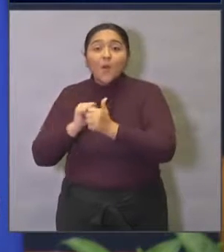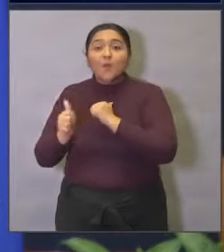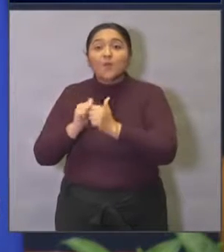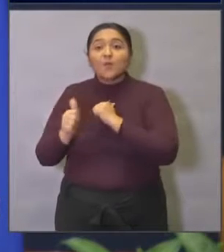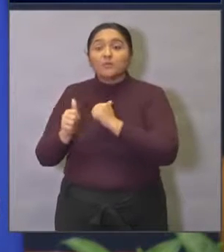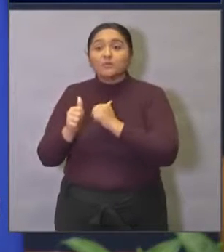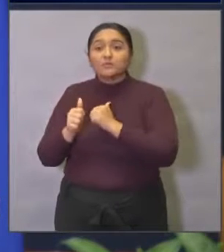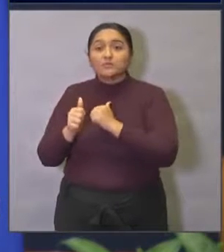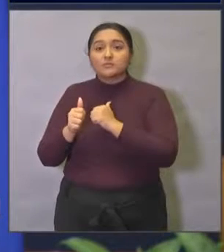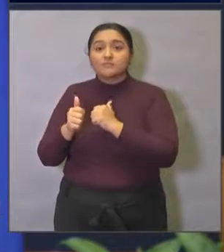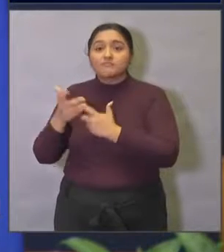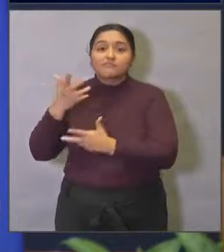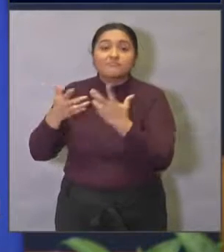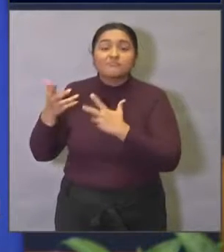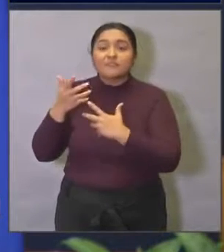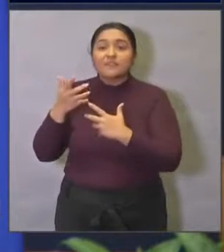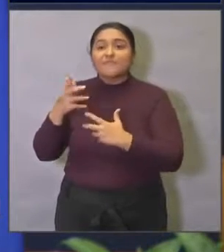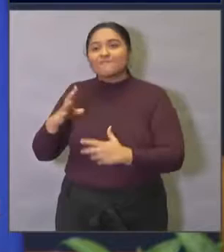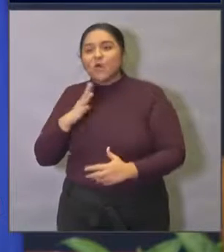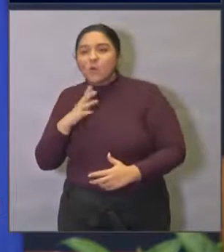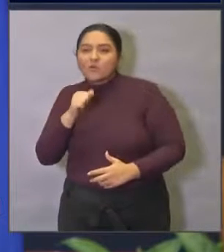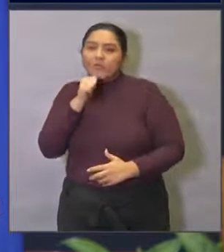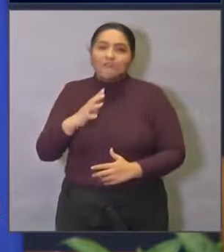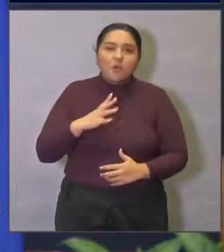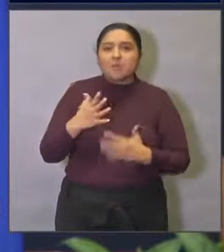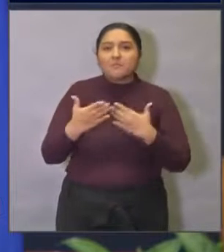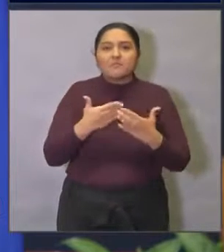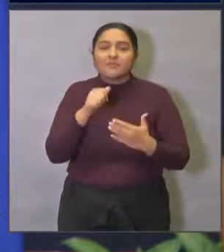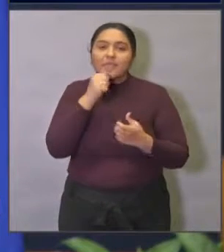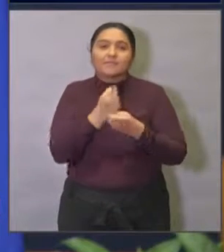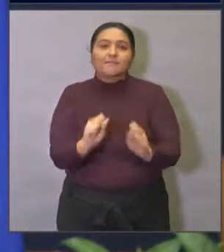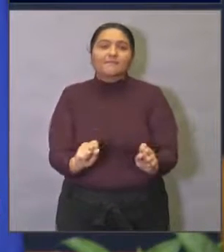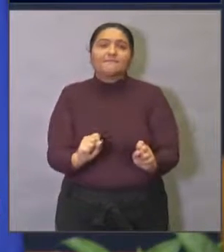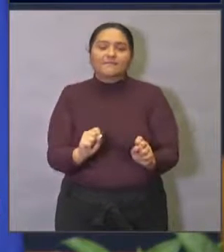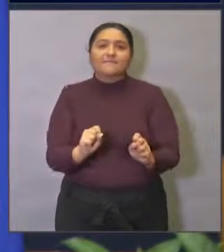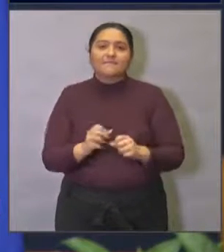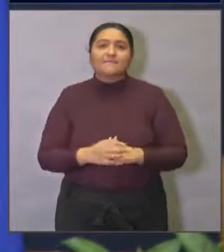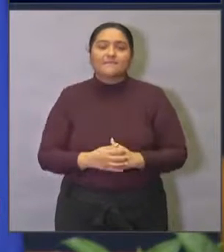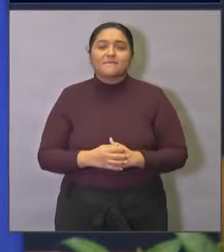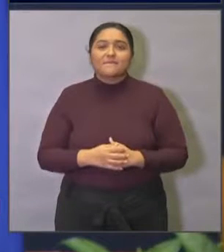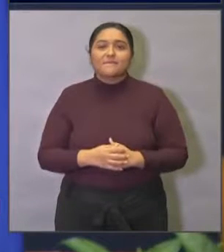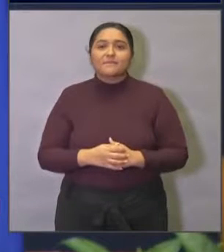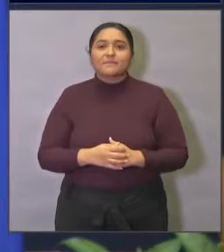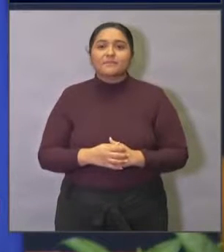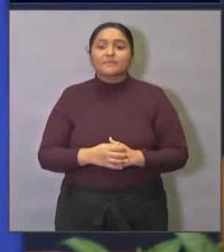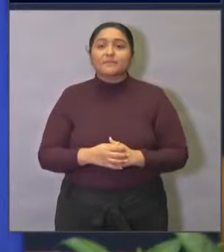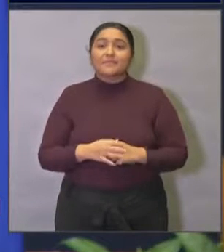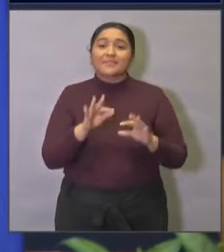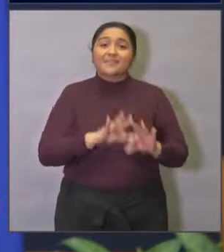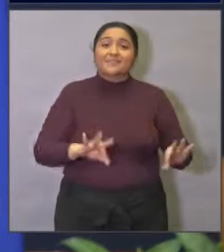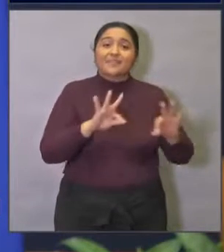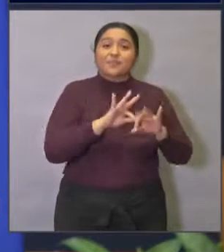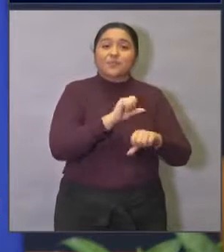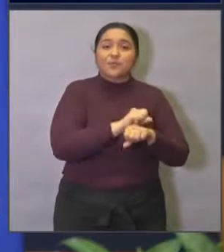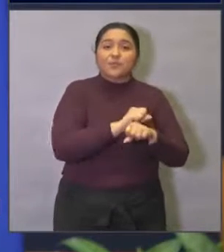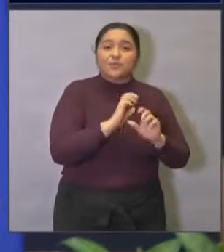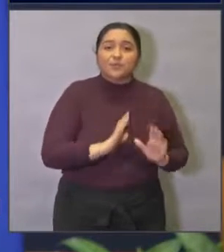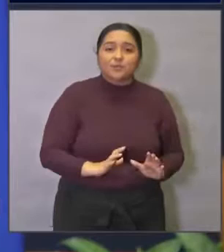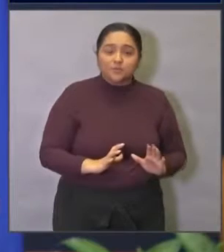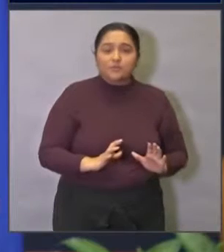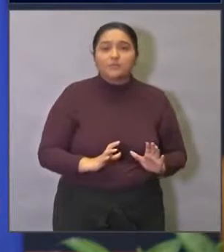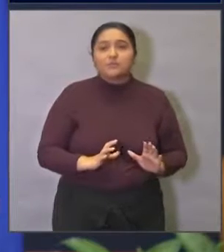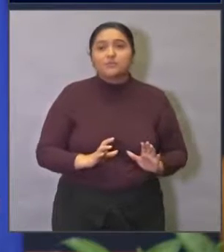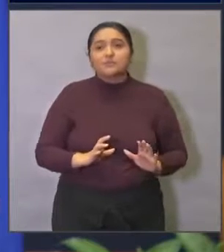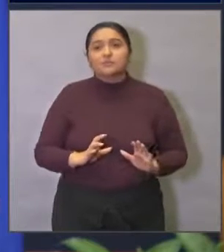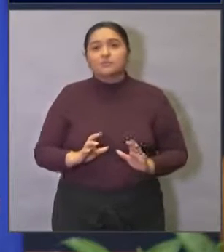formal or informal, is not safe. The interactions that take place between essential workers and those who are